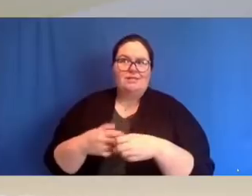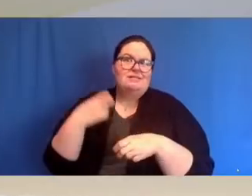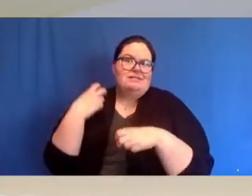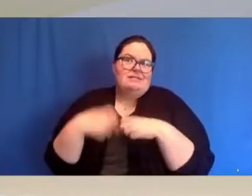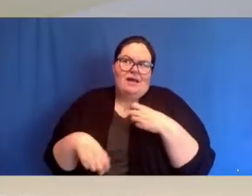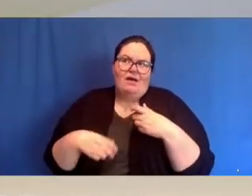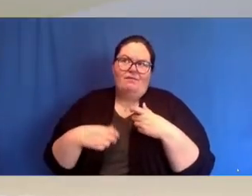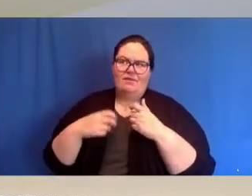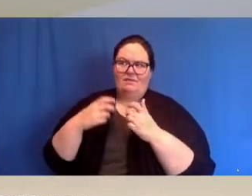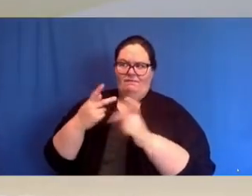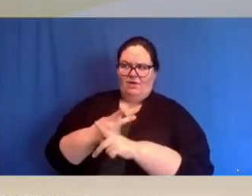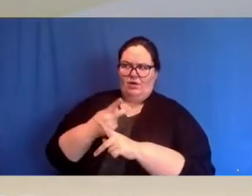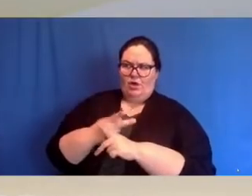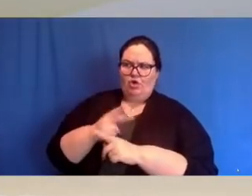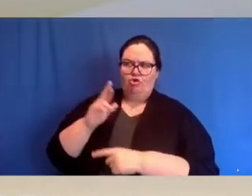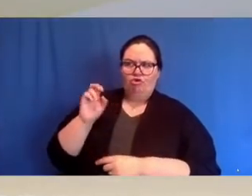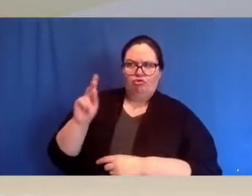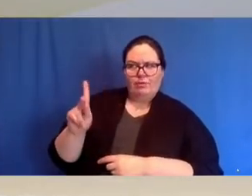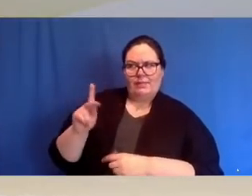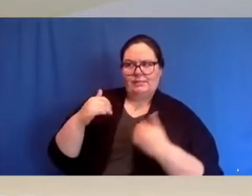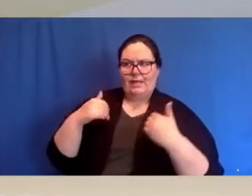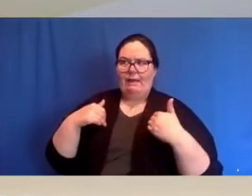the assumption of risk, et cetera.